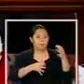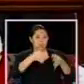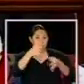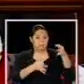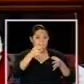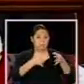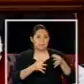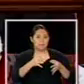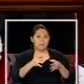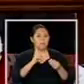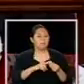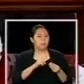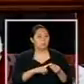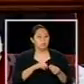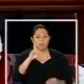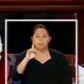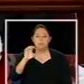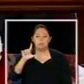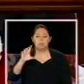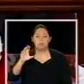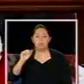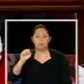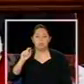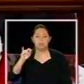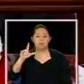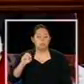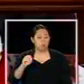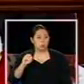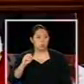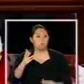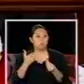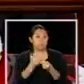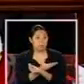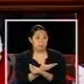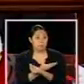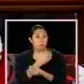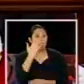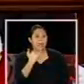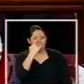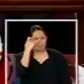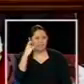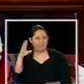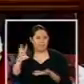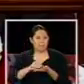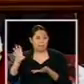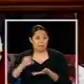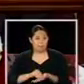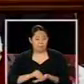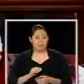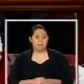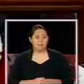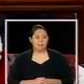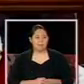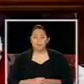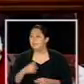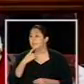yung substance ng Del Castillo impeachment alleging him of plagiarism. Objection, Your Honor. It's not responsive because this is December